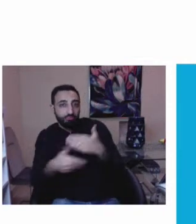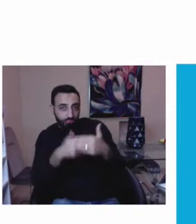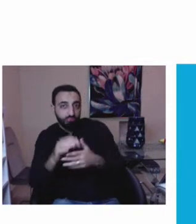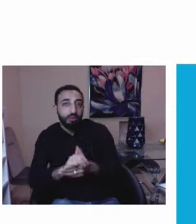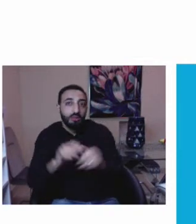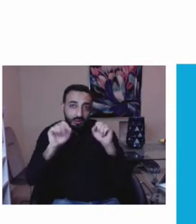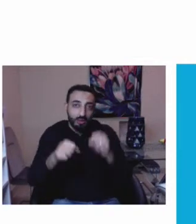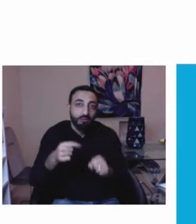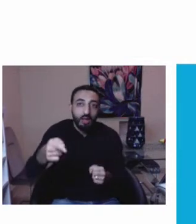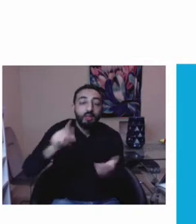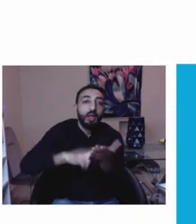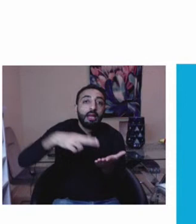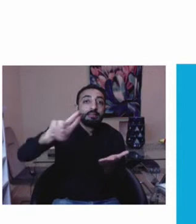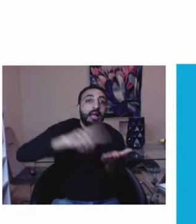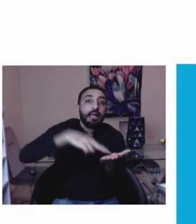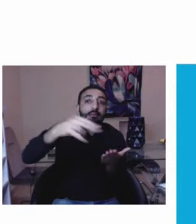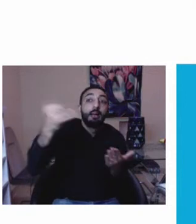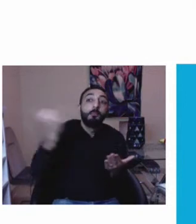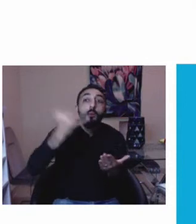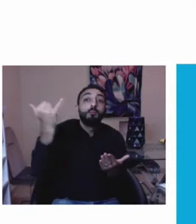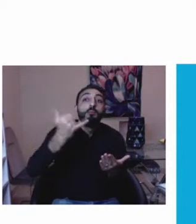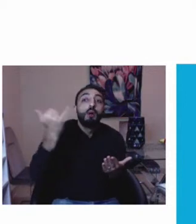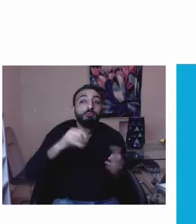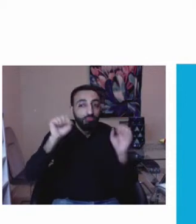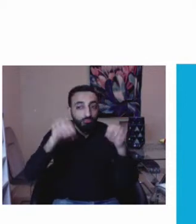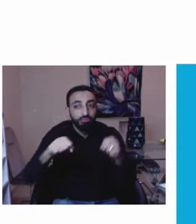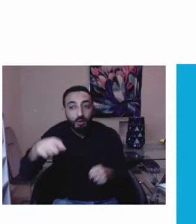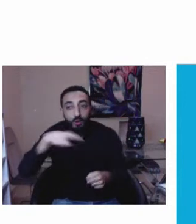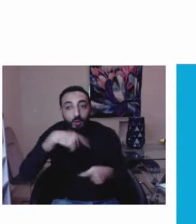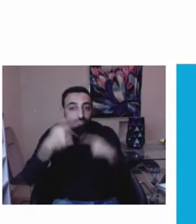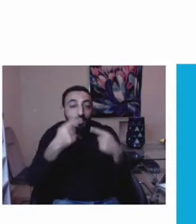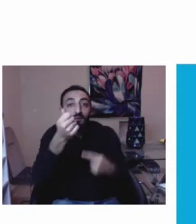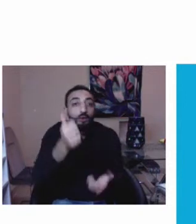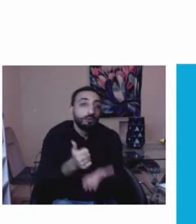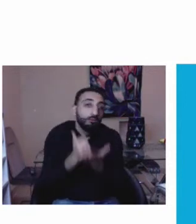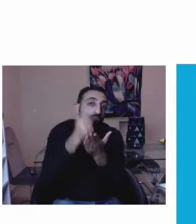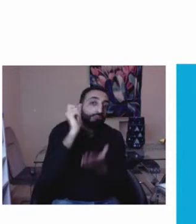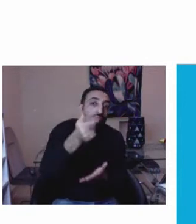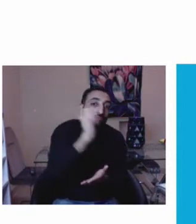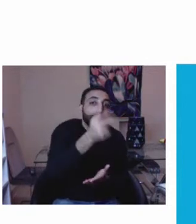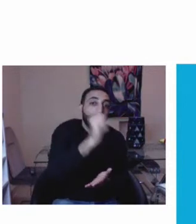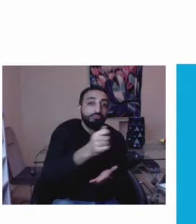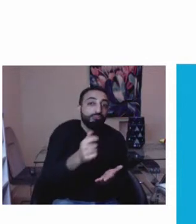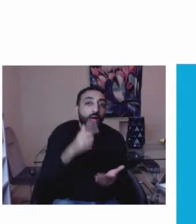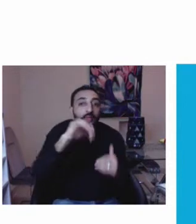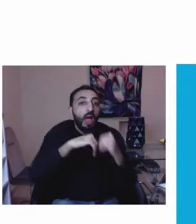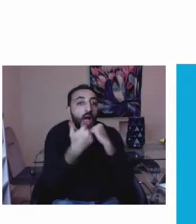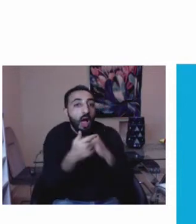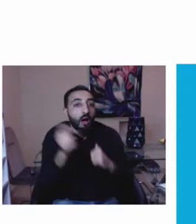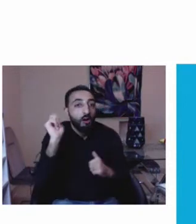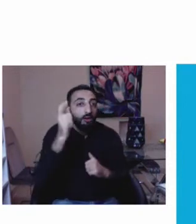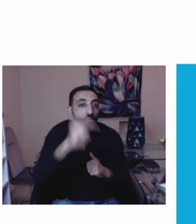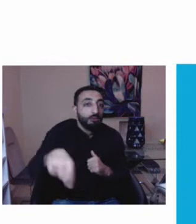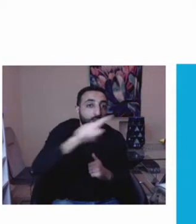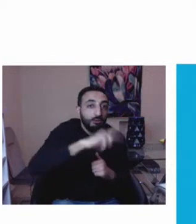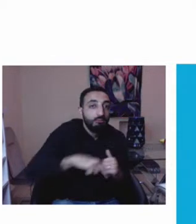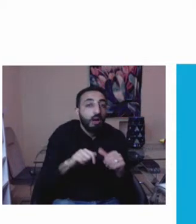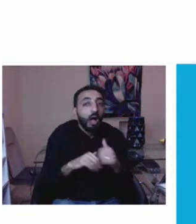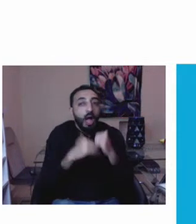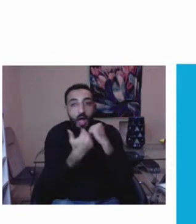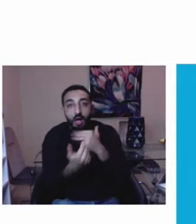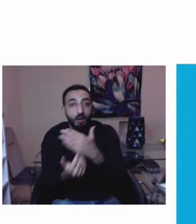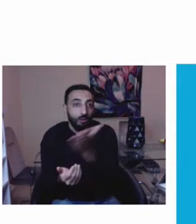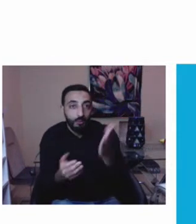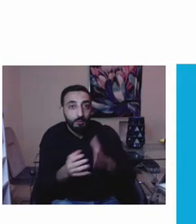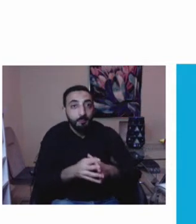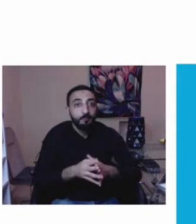being able to amplify youth-led organization voices also around the impact of their work. And finally, there is also a